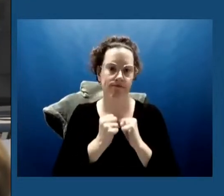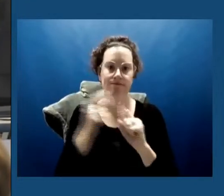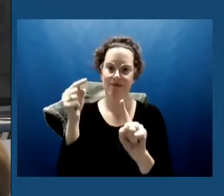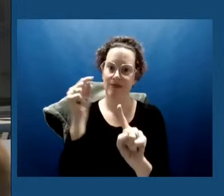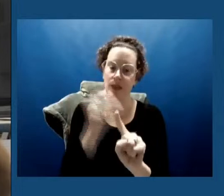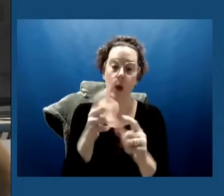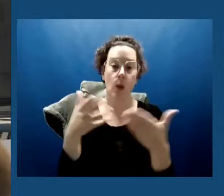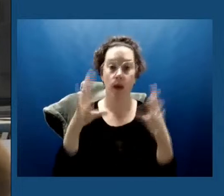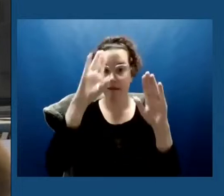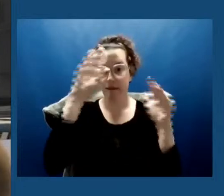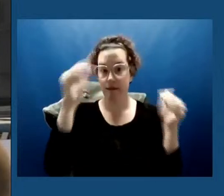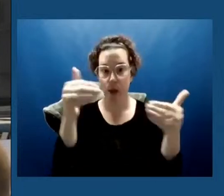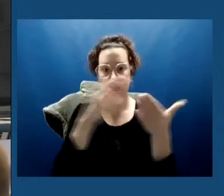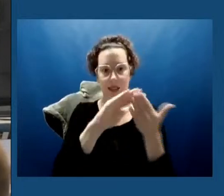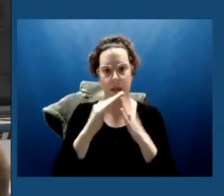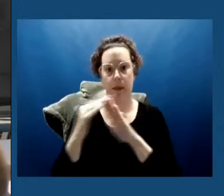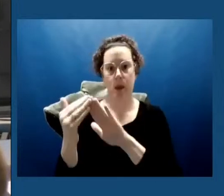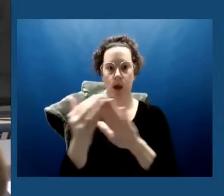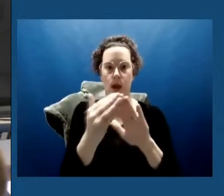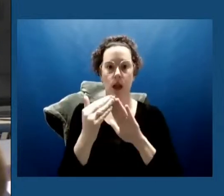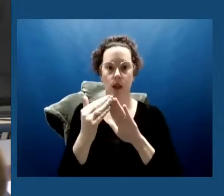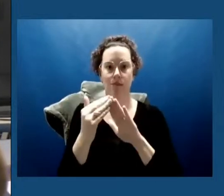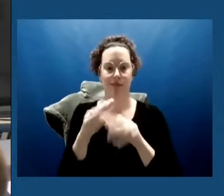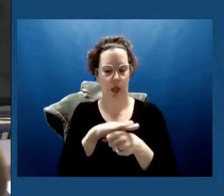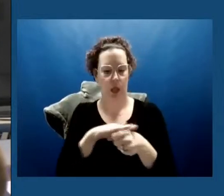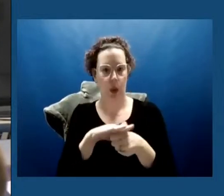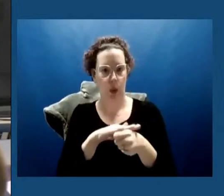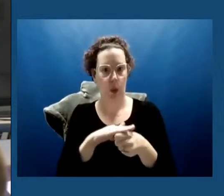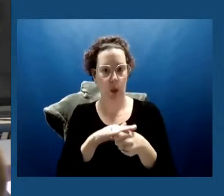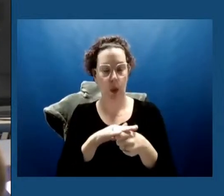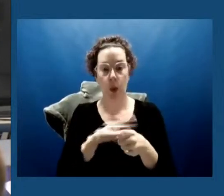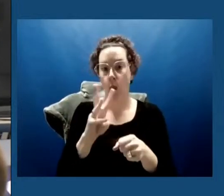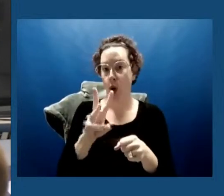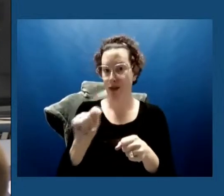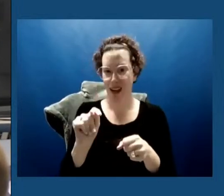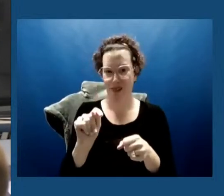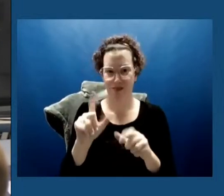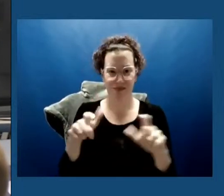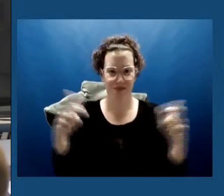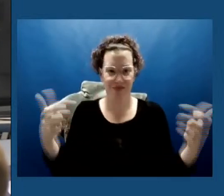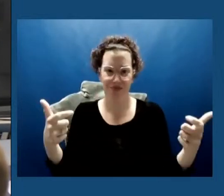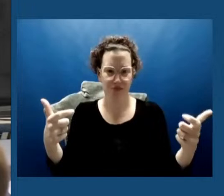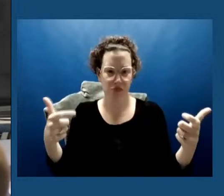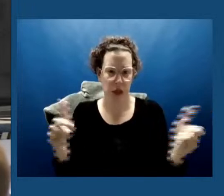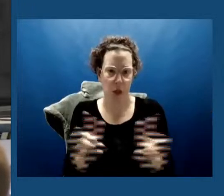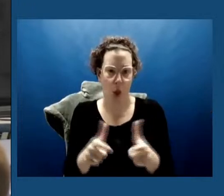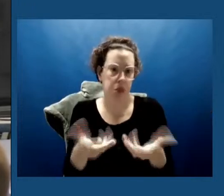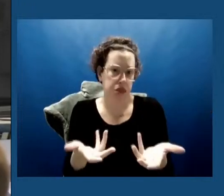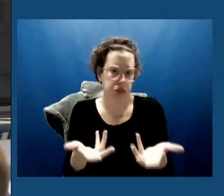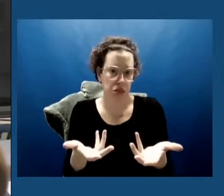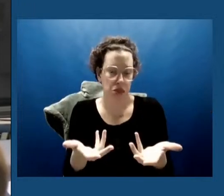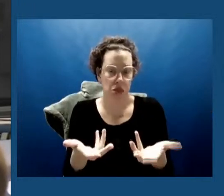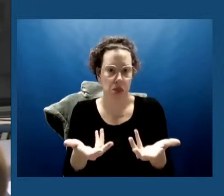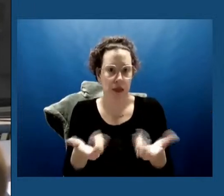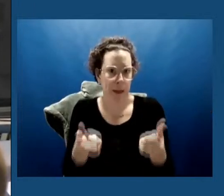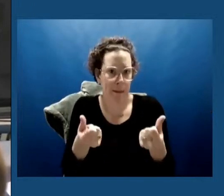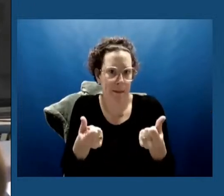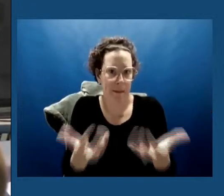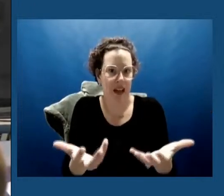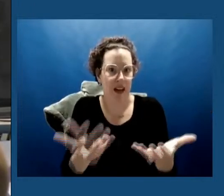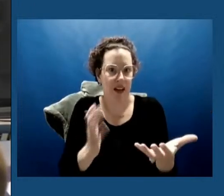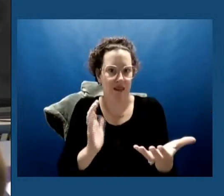on community and being local, right? So Watertown's not a big city. It's relatively small. We lose a ton of our